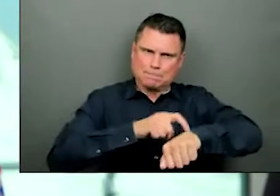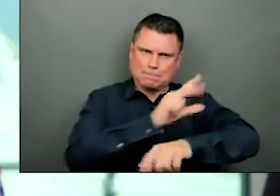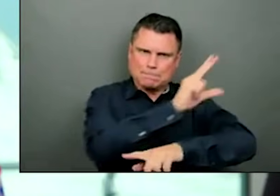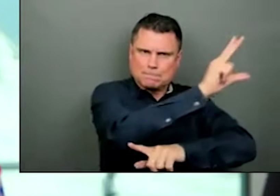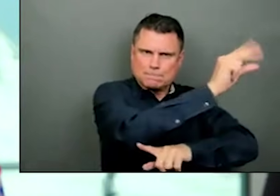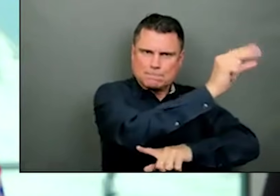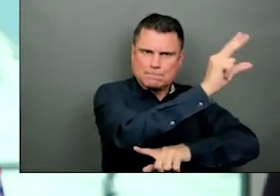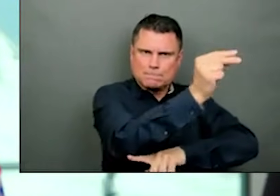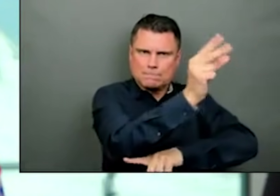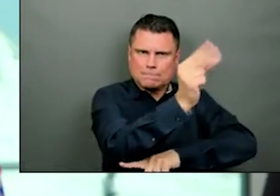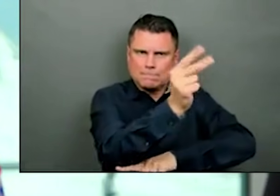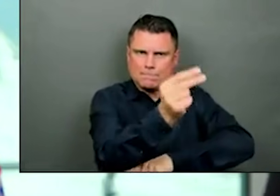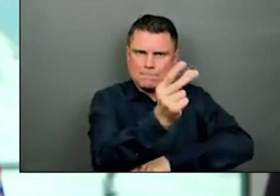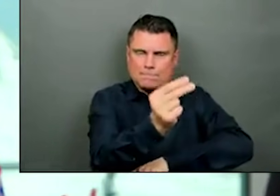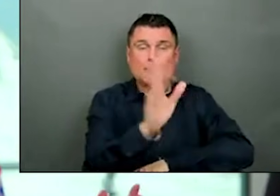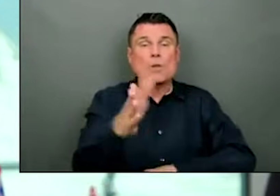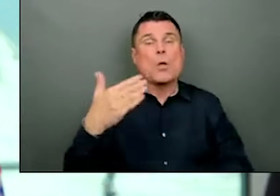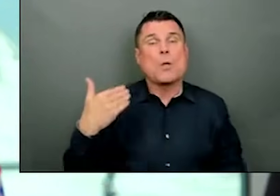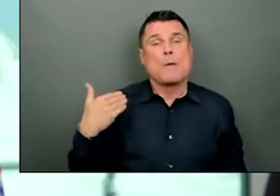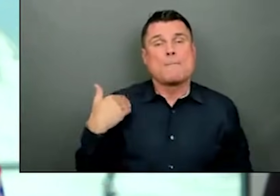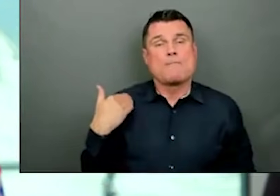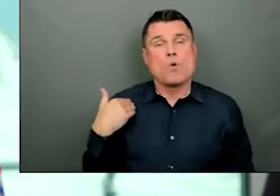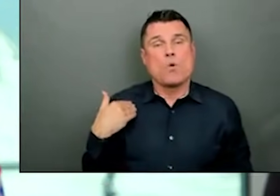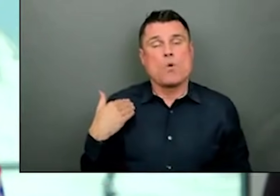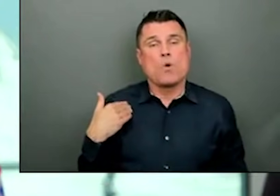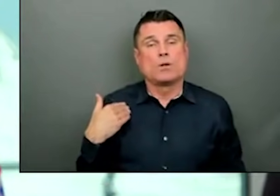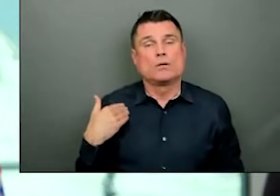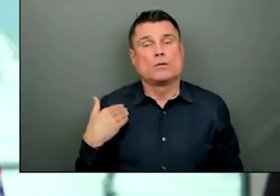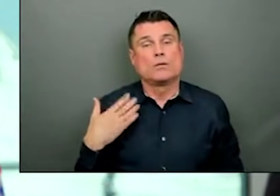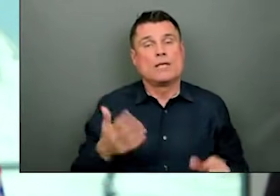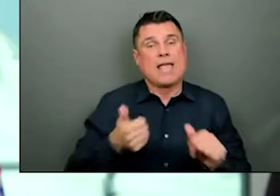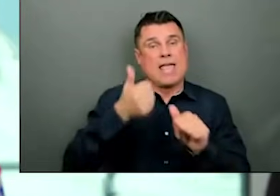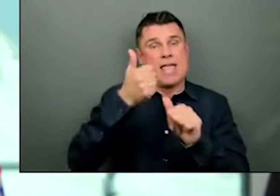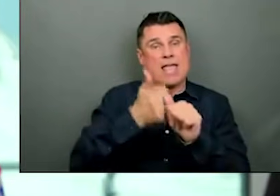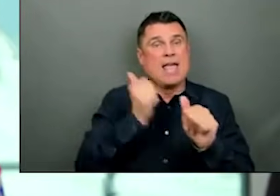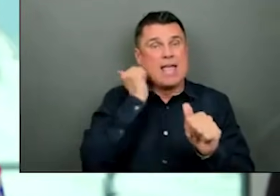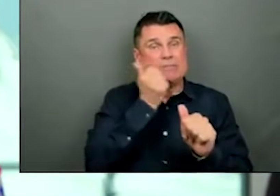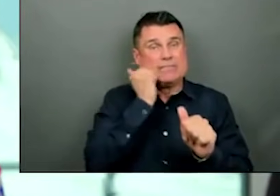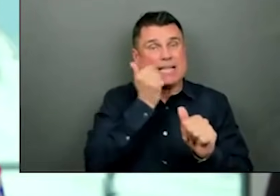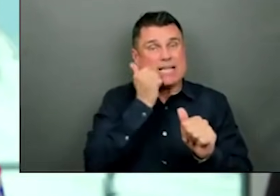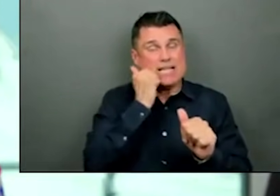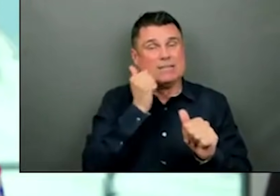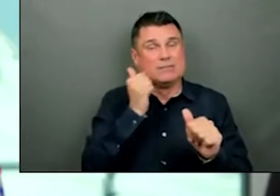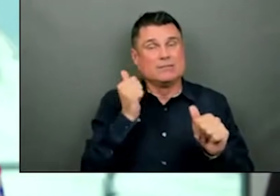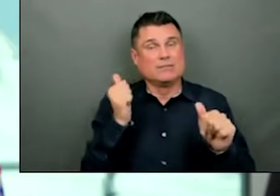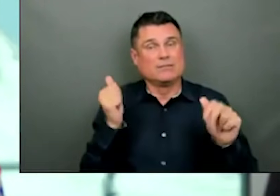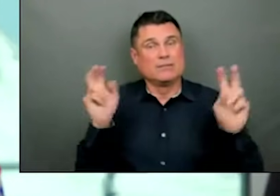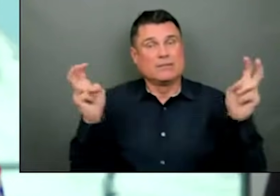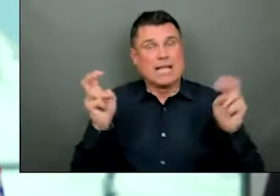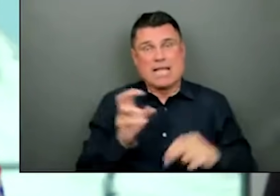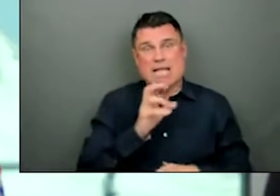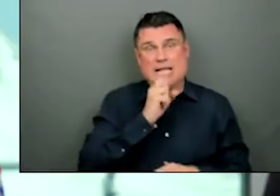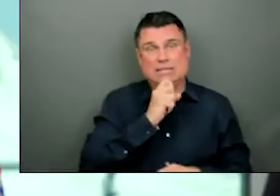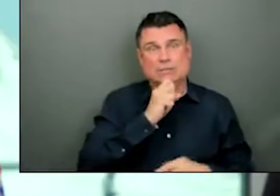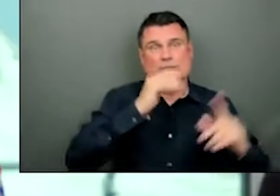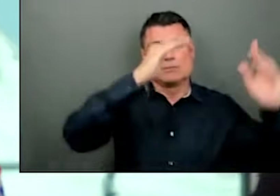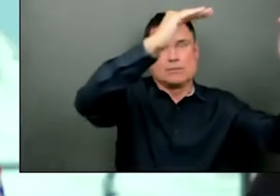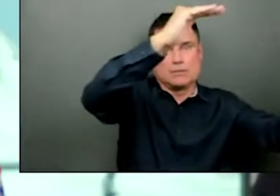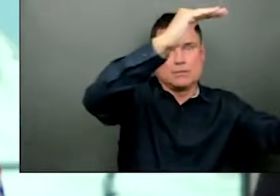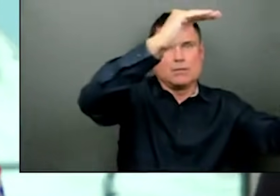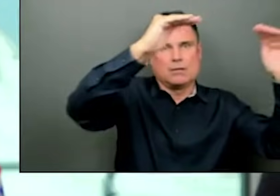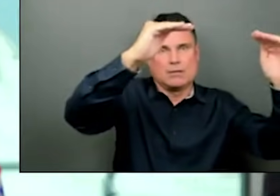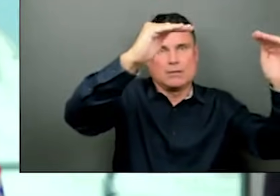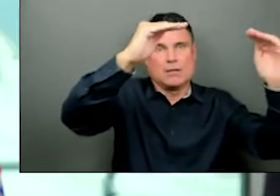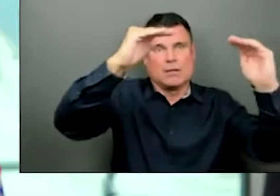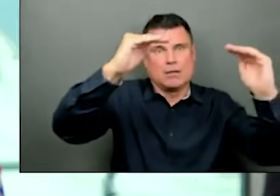So we are titrating it to vaccine that we receive, and we've gone down today. We expect in